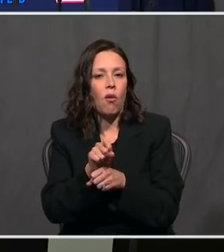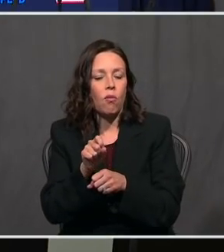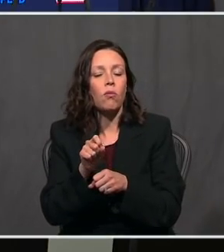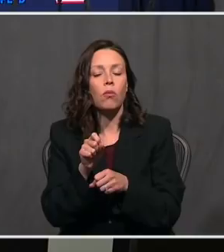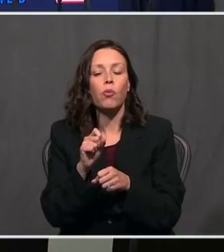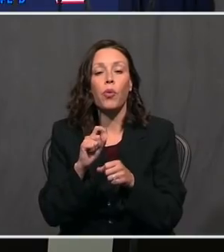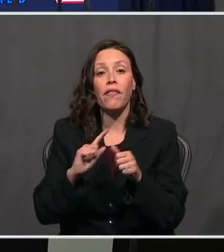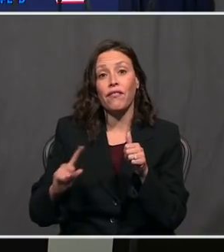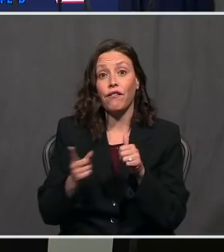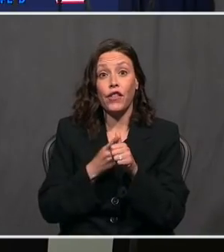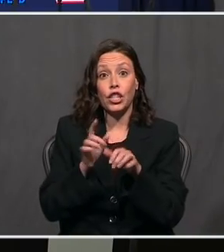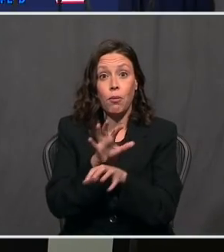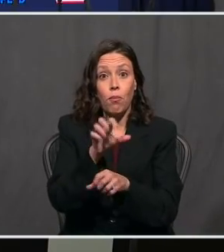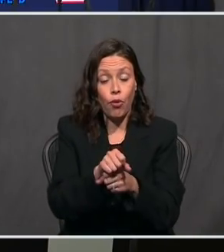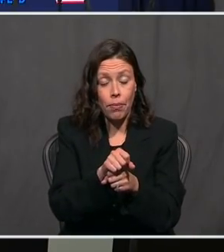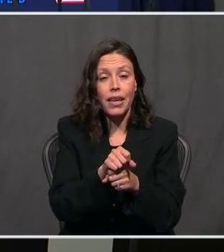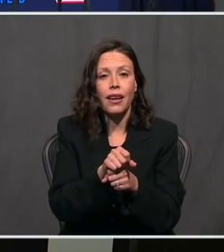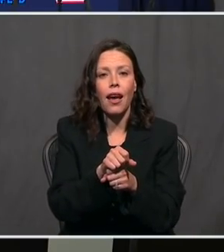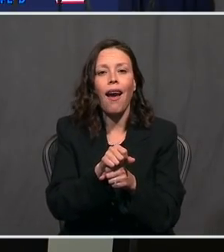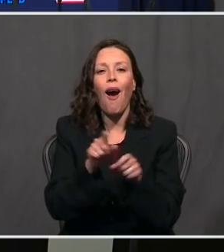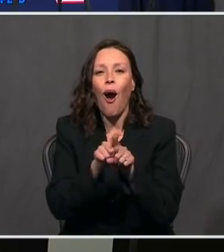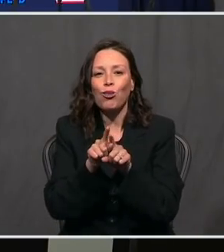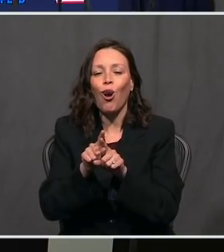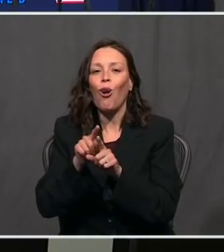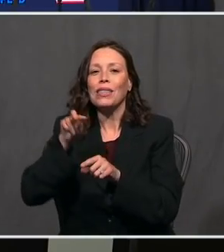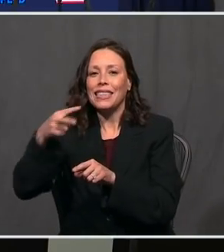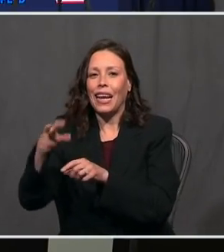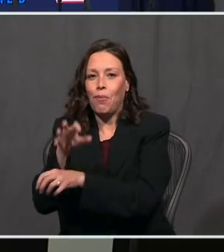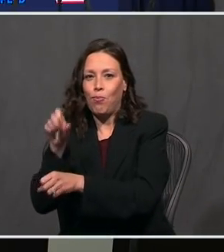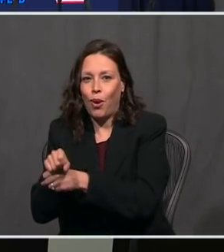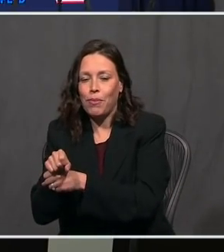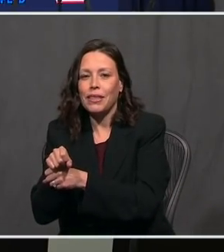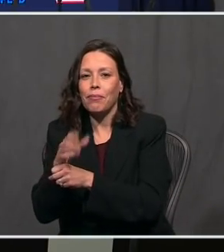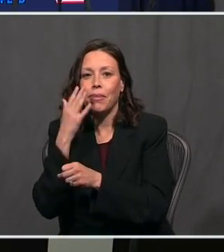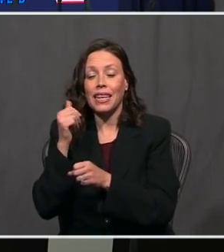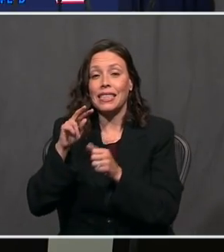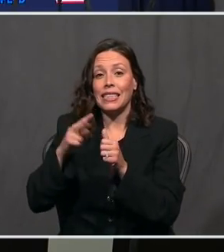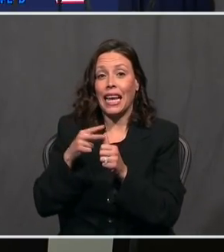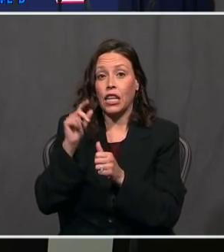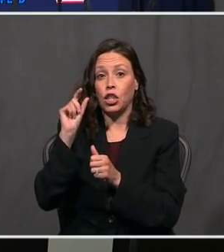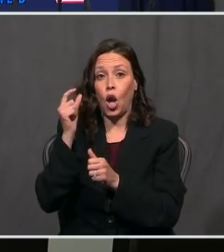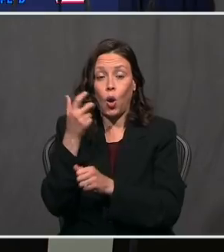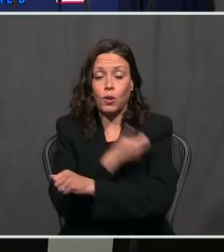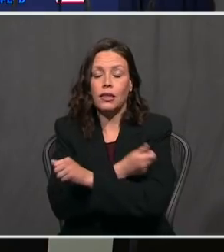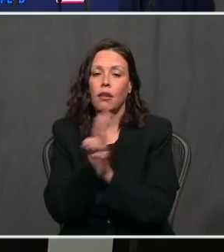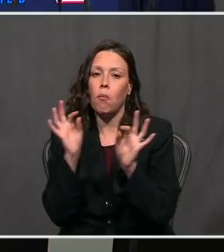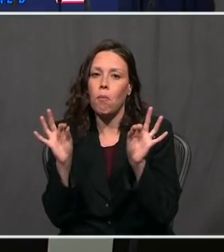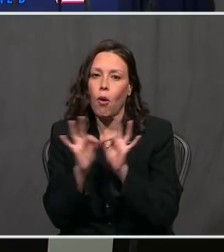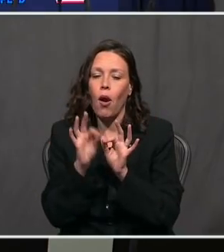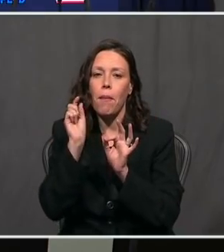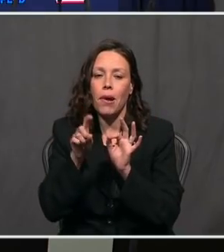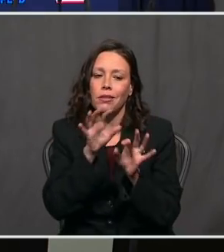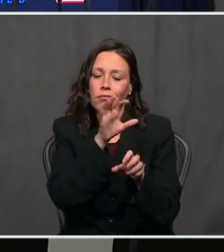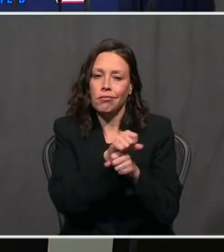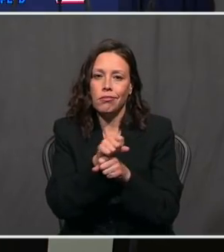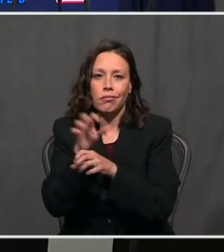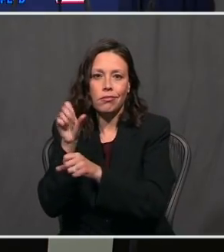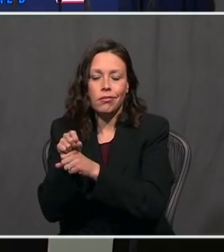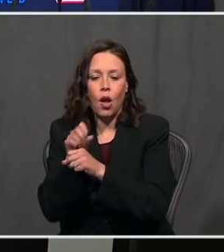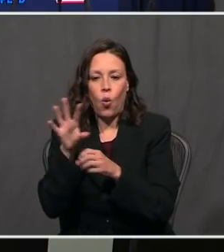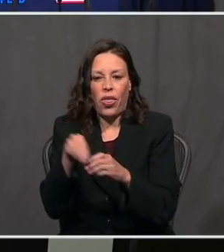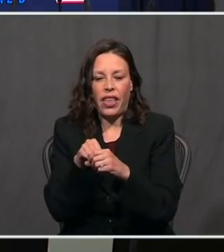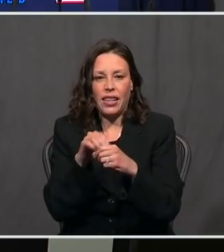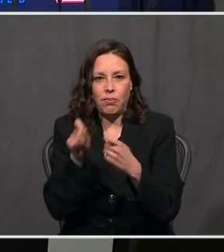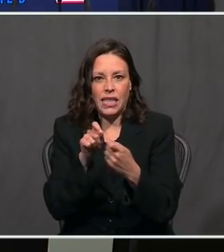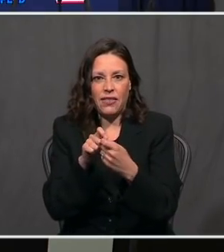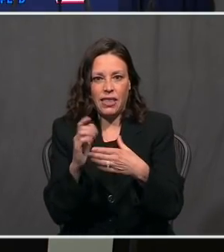make that first appointment, they're also going to make their second appointment, because getting the second dose we feel is critical, and it needs to be done within a certain